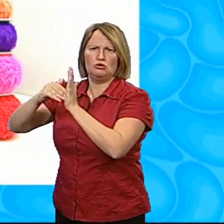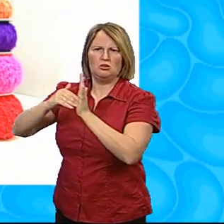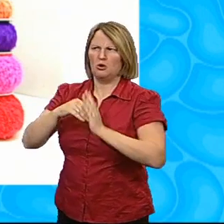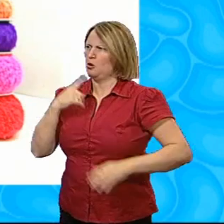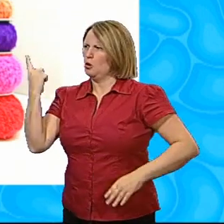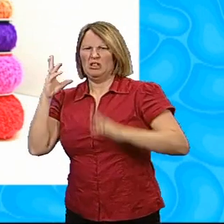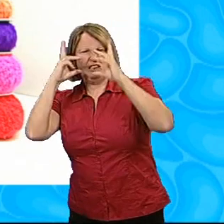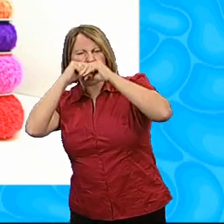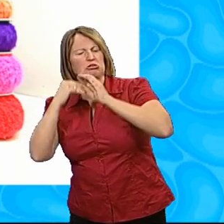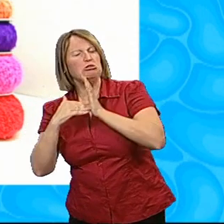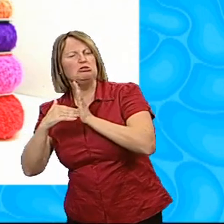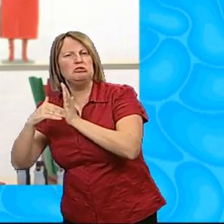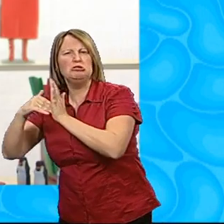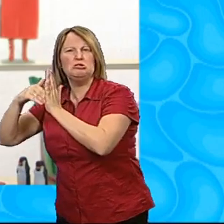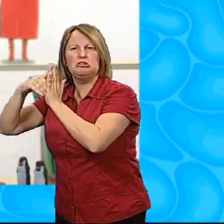Who's that snoring?